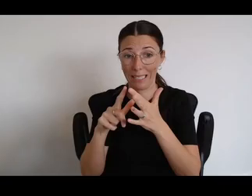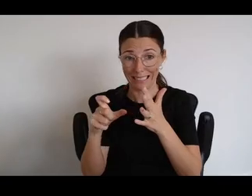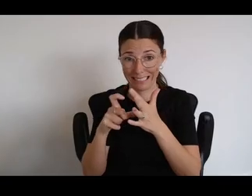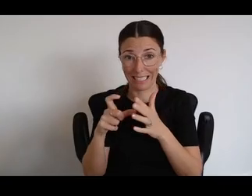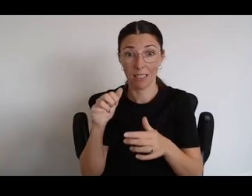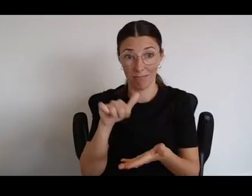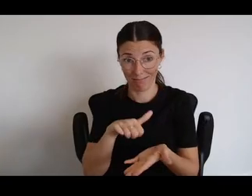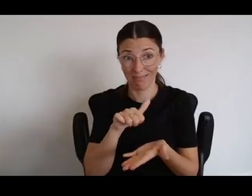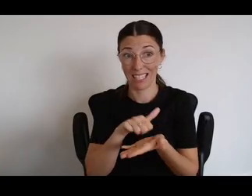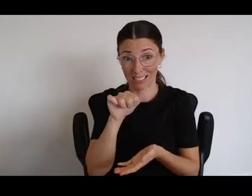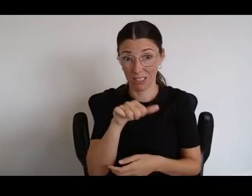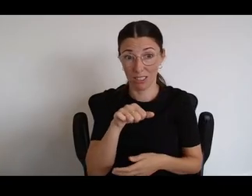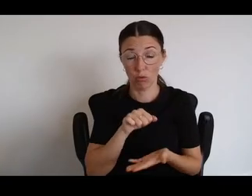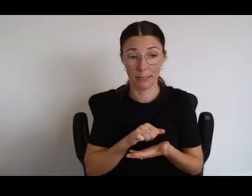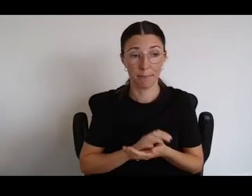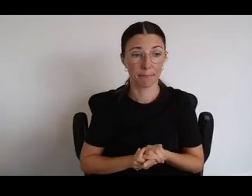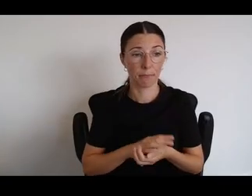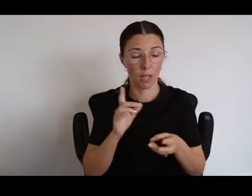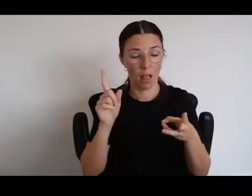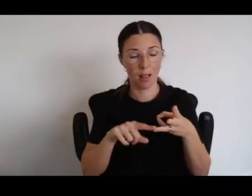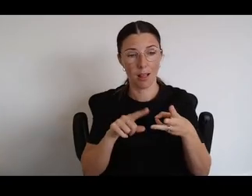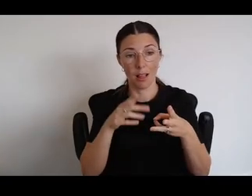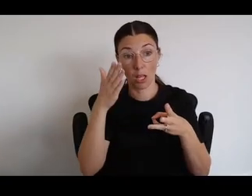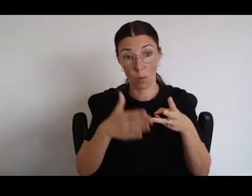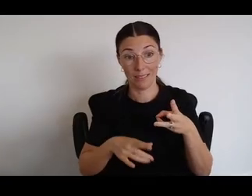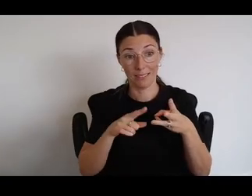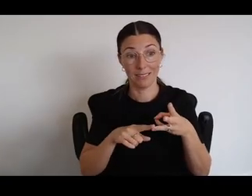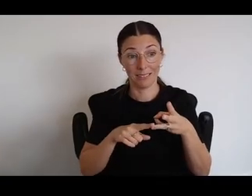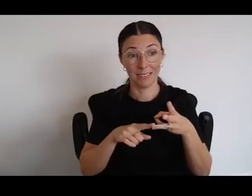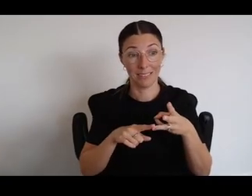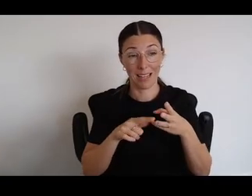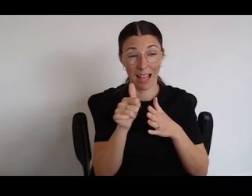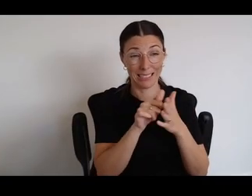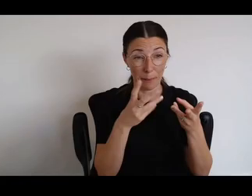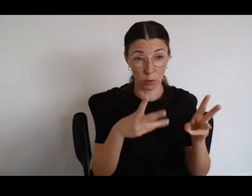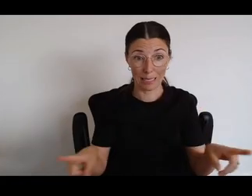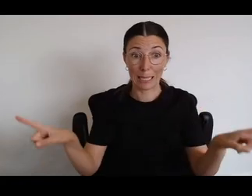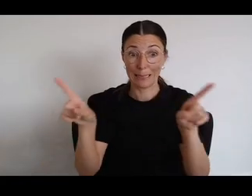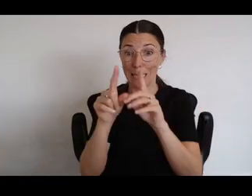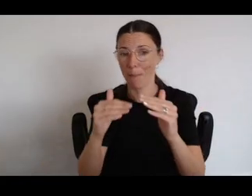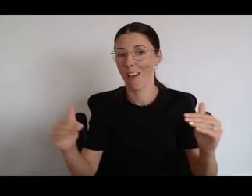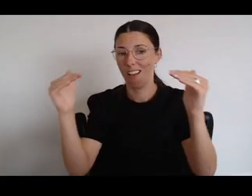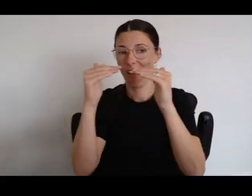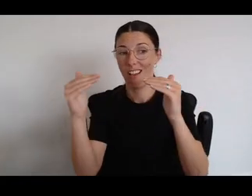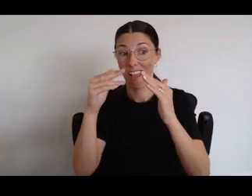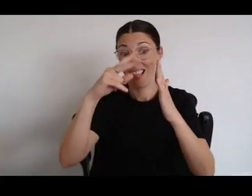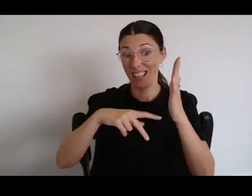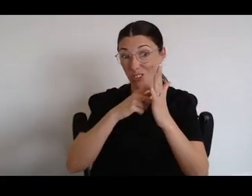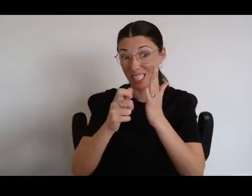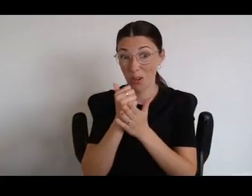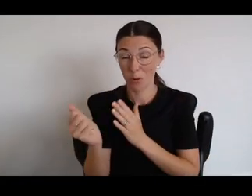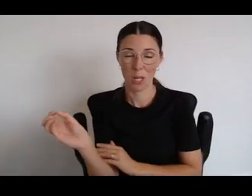lastly, surprisingly, arts and music currently hold a similar status in our schools as literacy and numeracy.